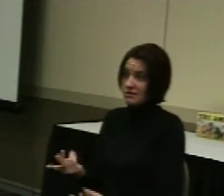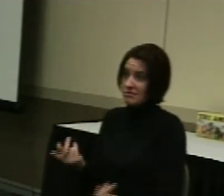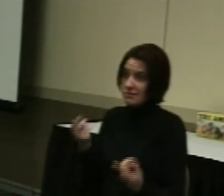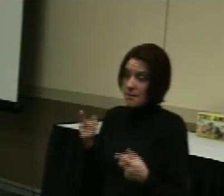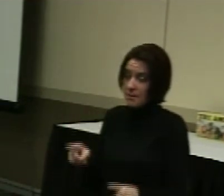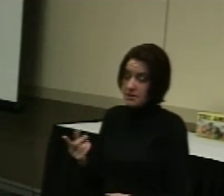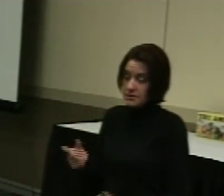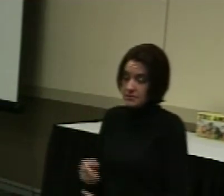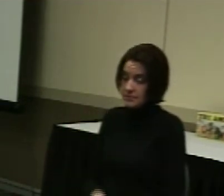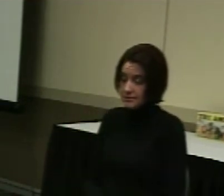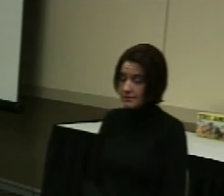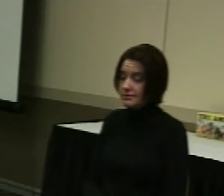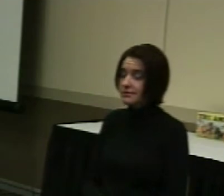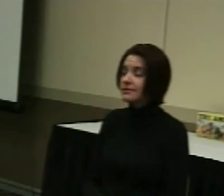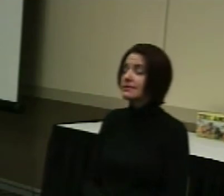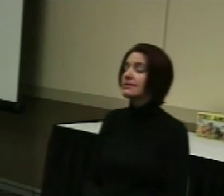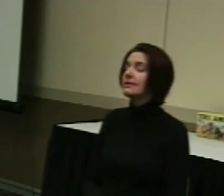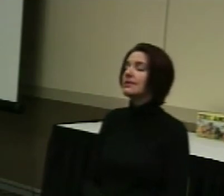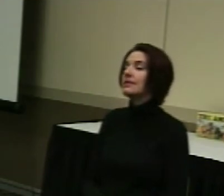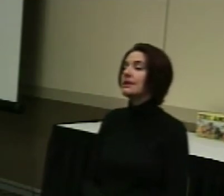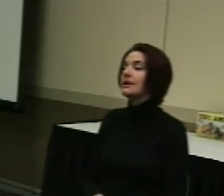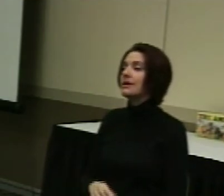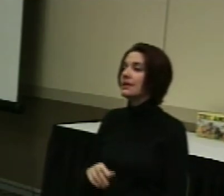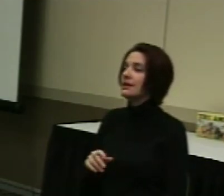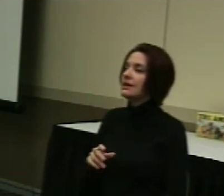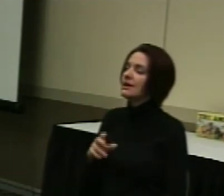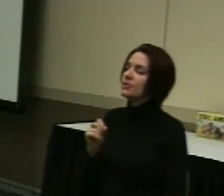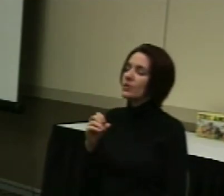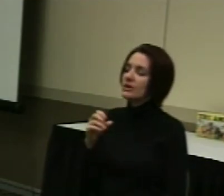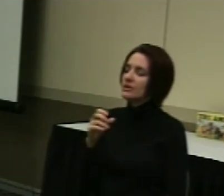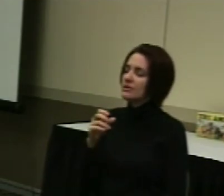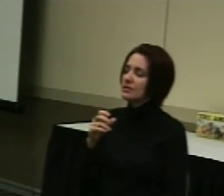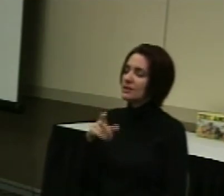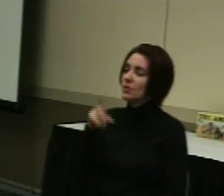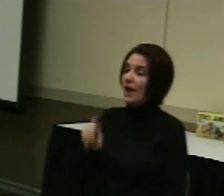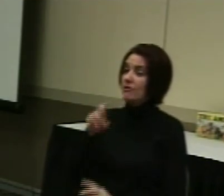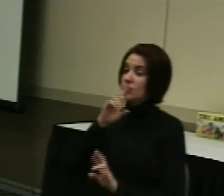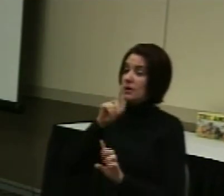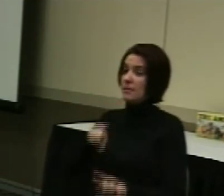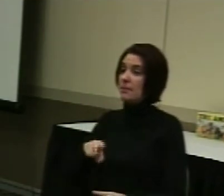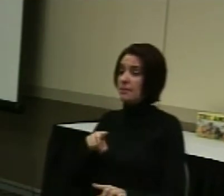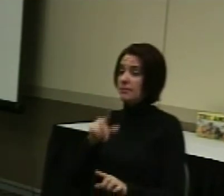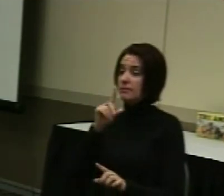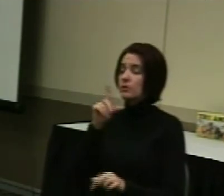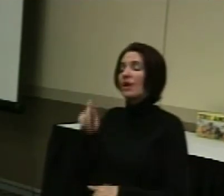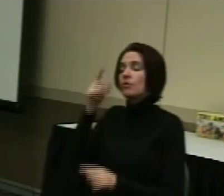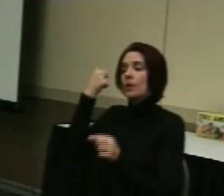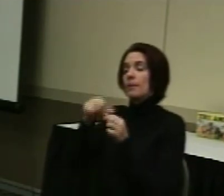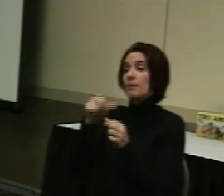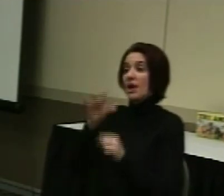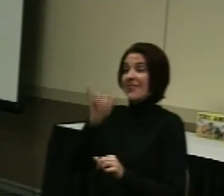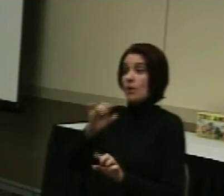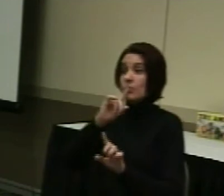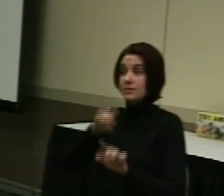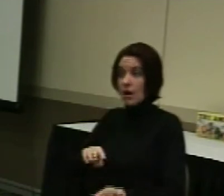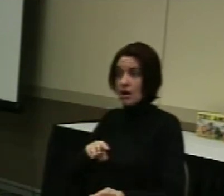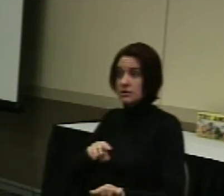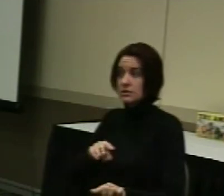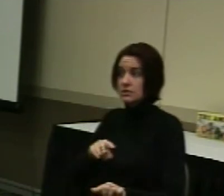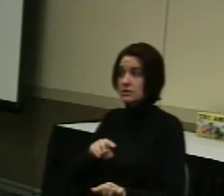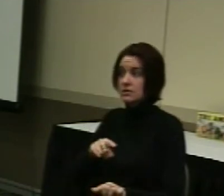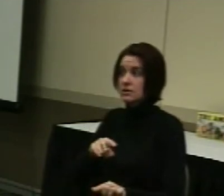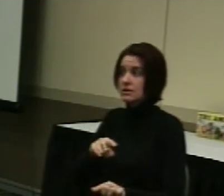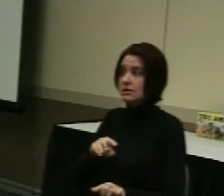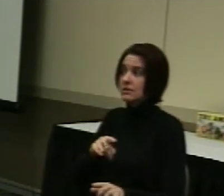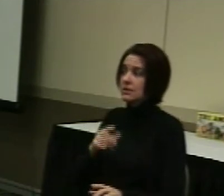it? And we must remember that this response, Navon's, is that how we'll say his name,